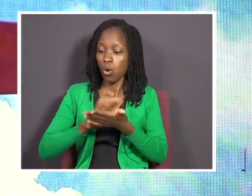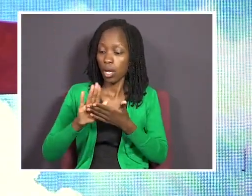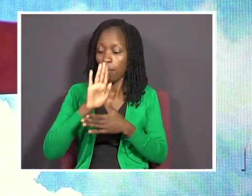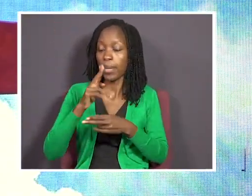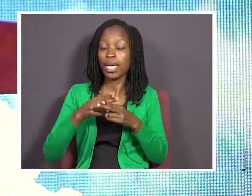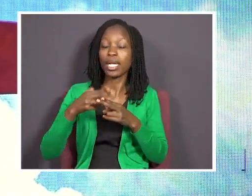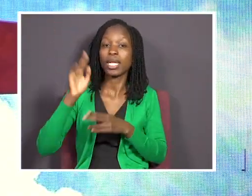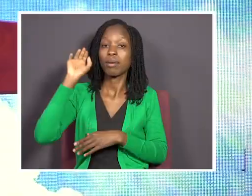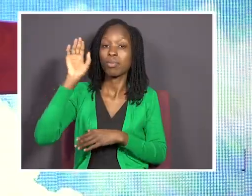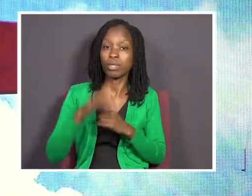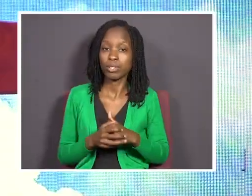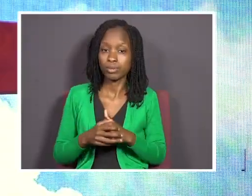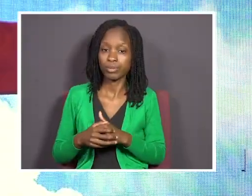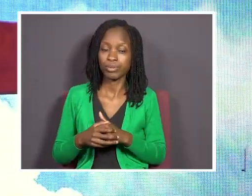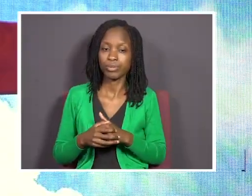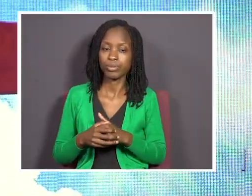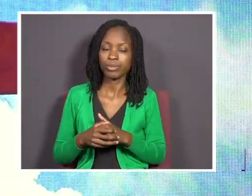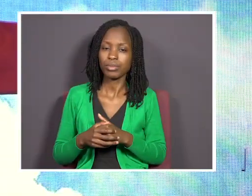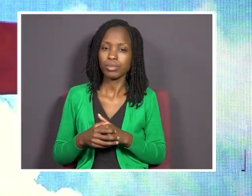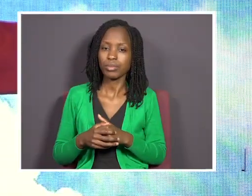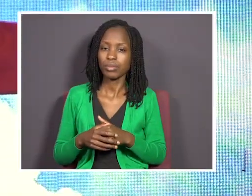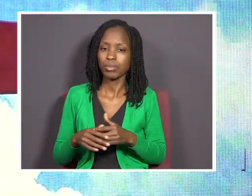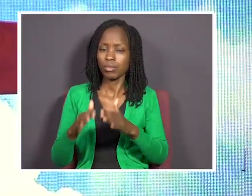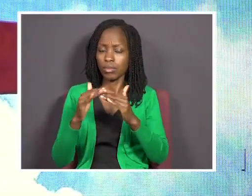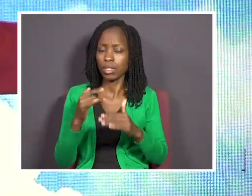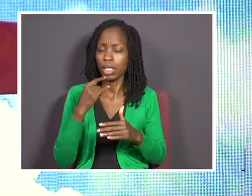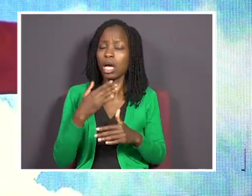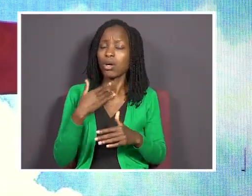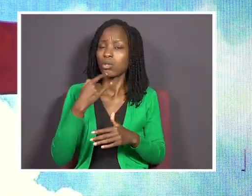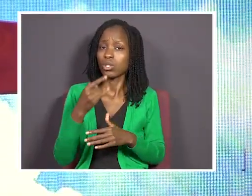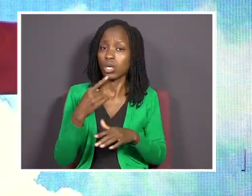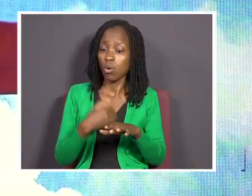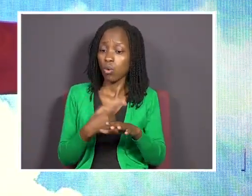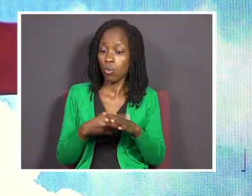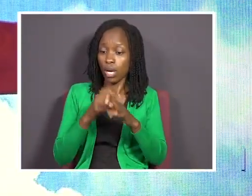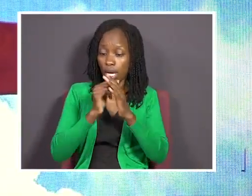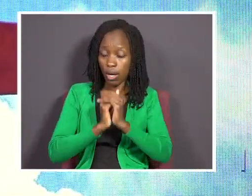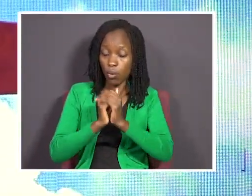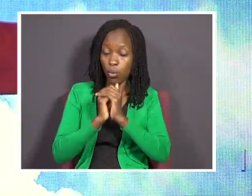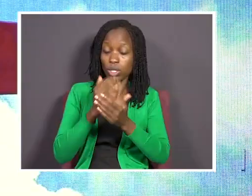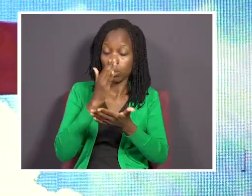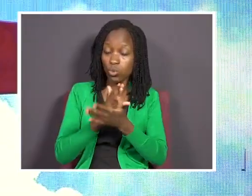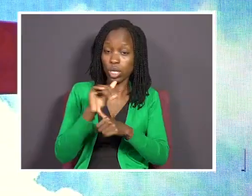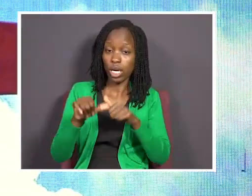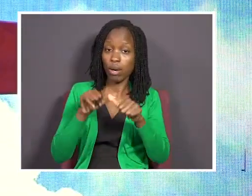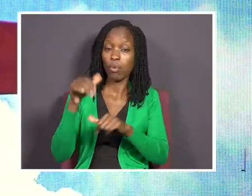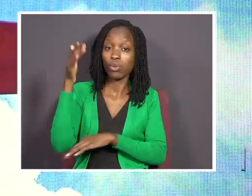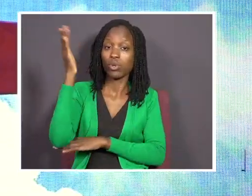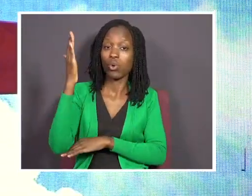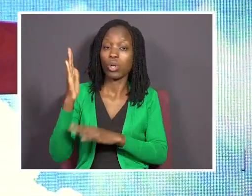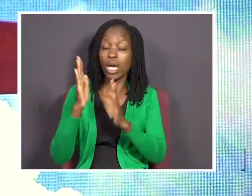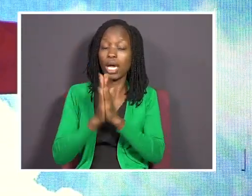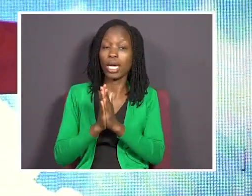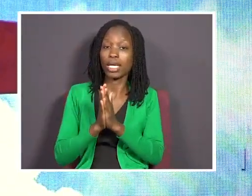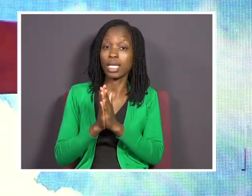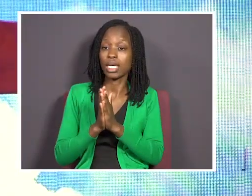be thy name. Let me also say that when adoration is truly about God and it